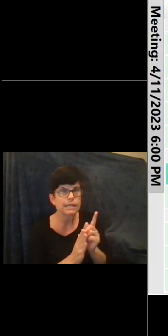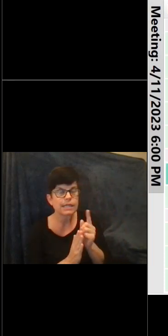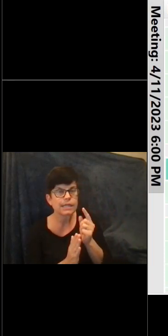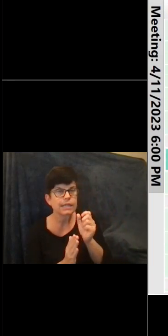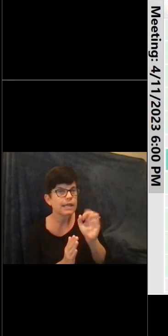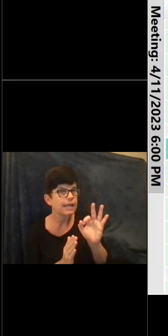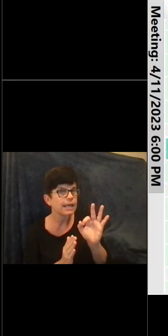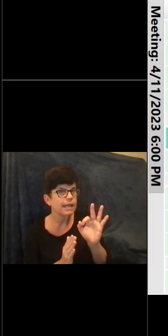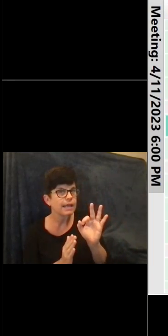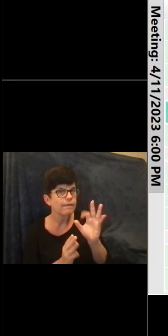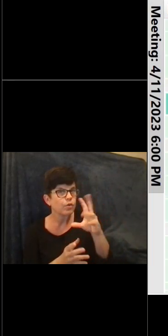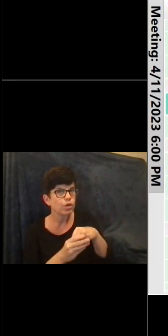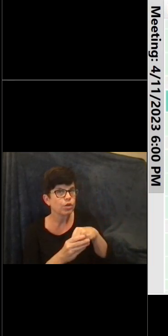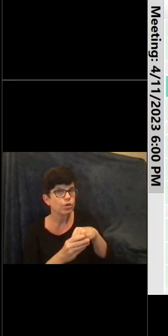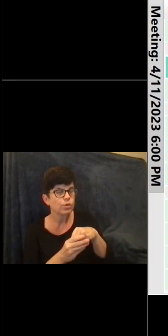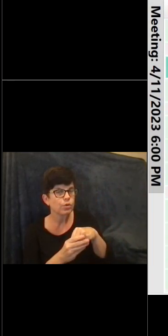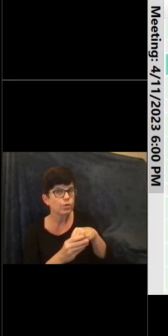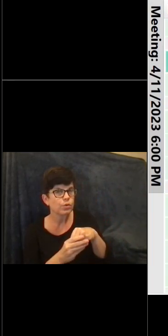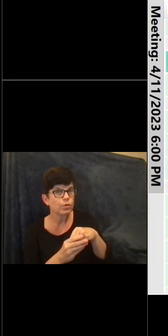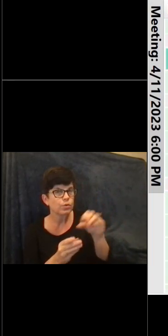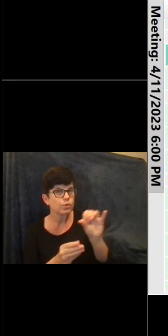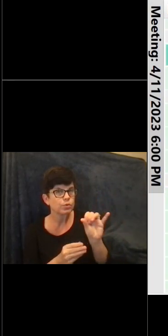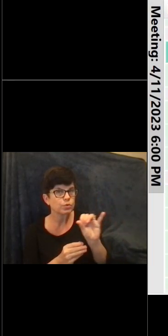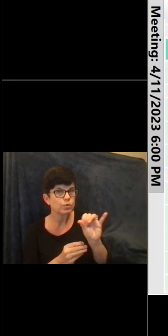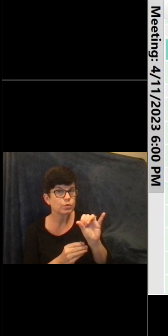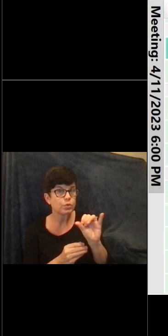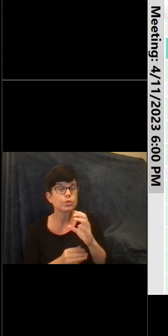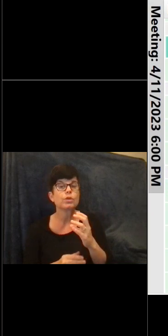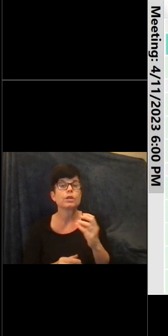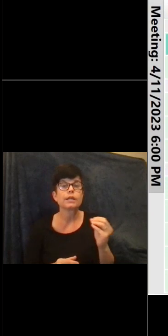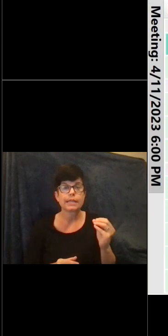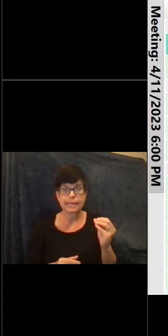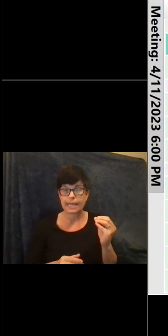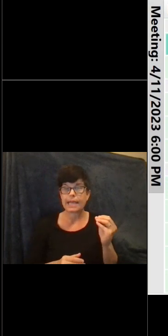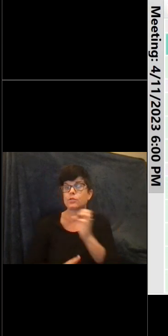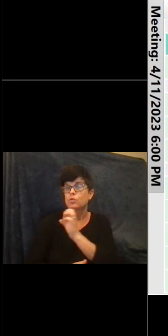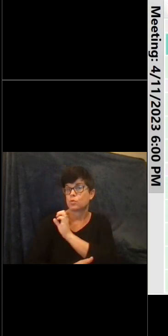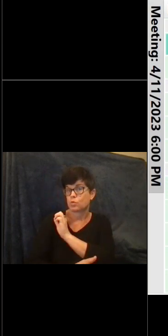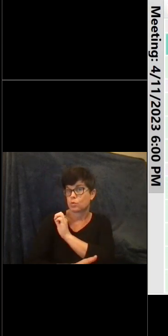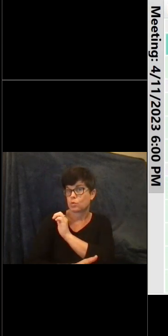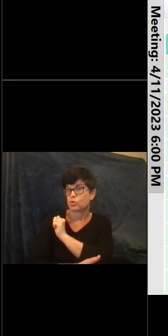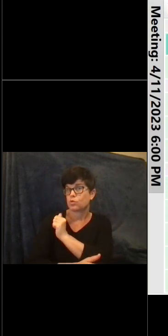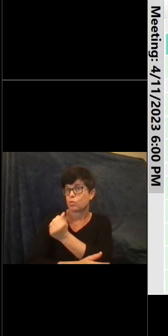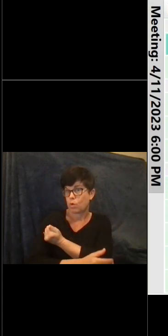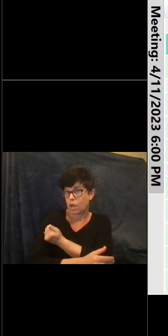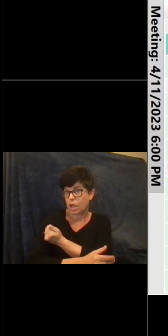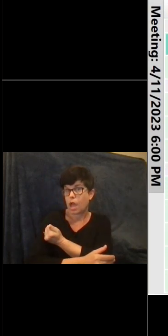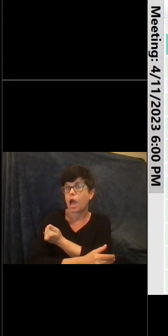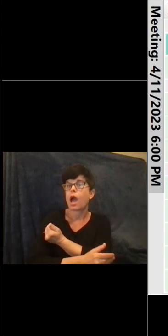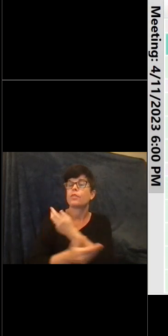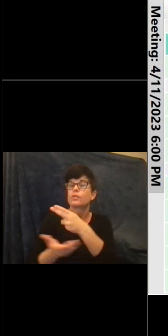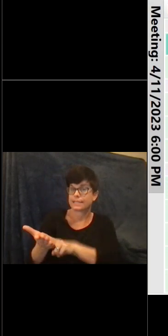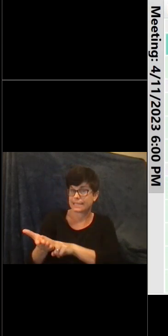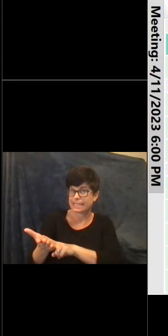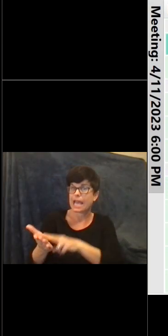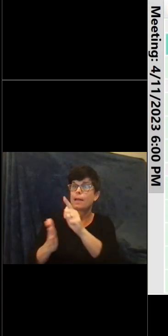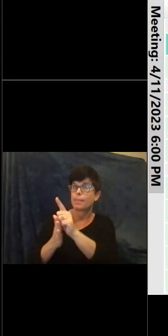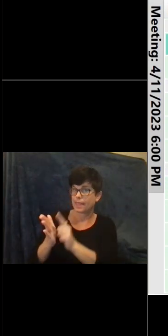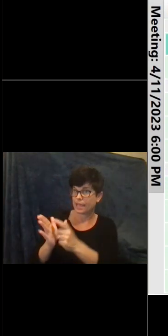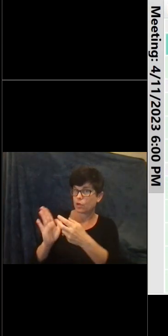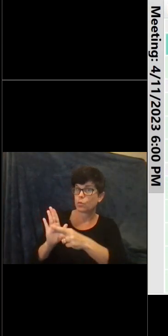yes. Include that that the board to authorize the board chair to sign subject to legal review, because we'll be